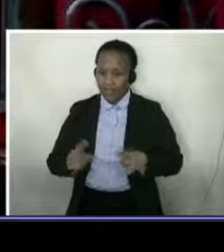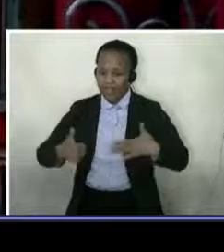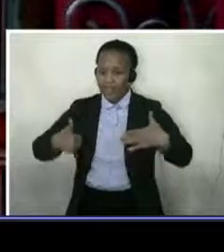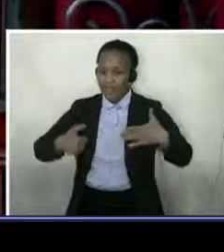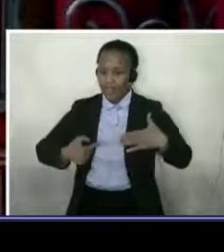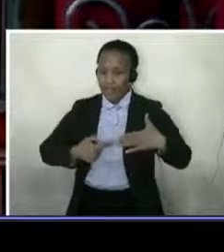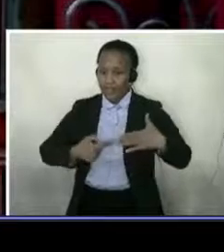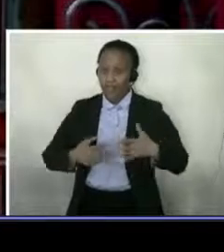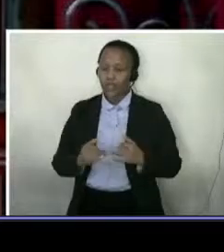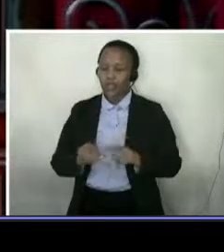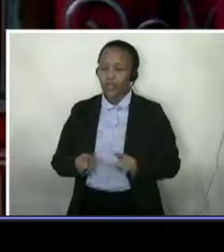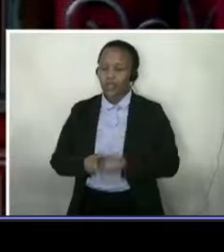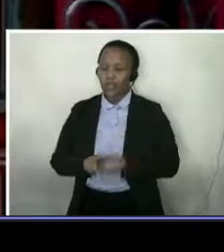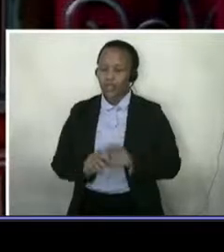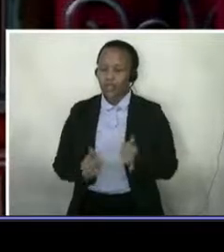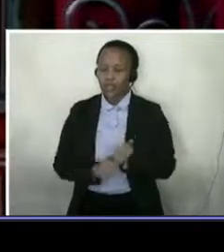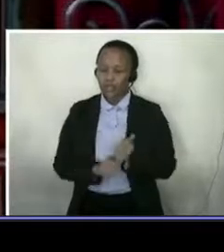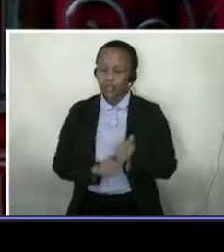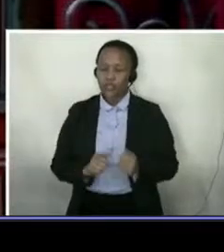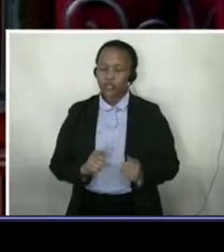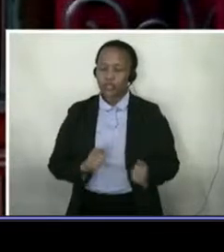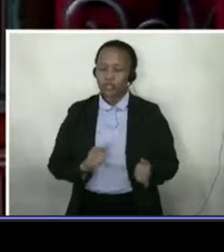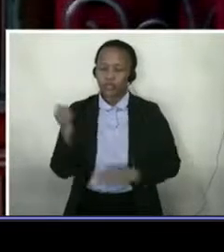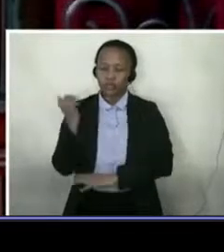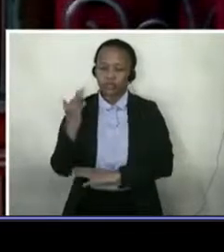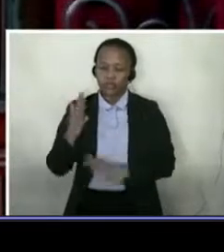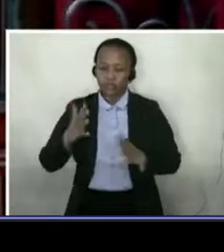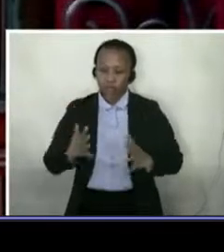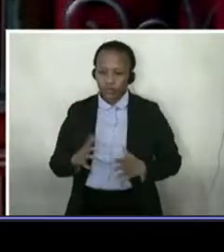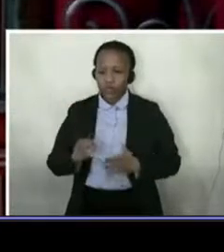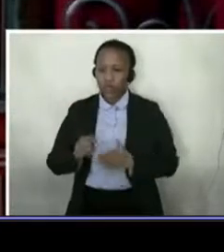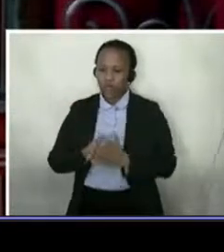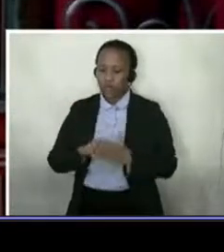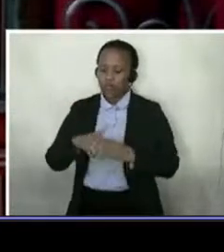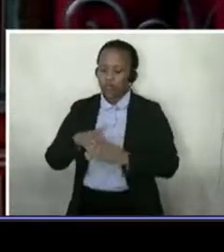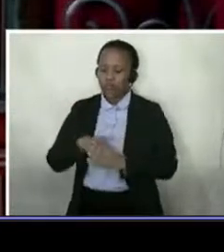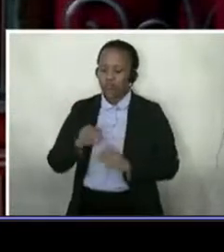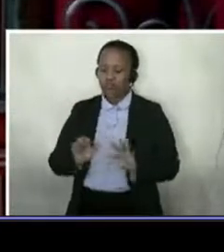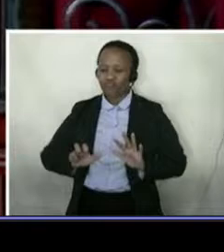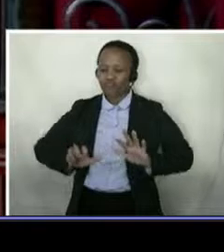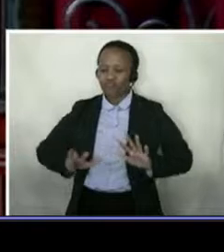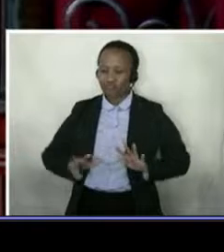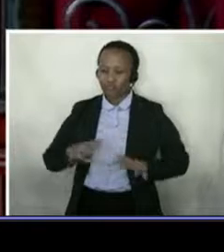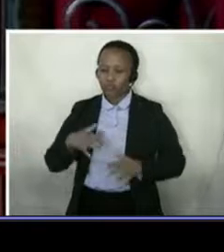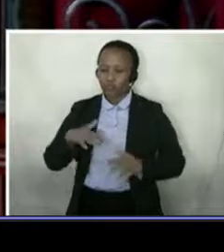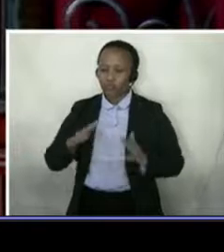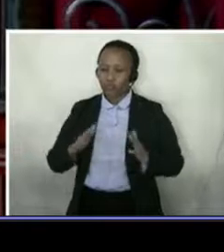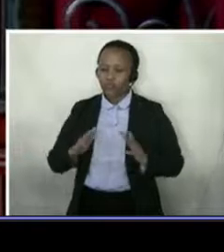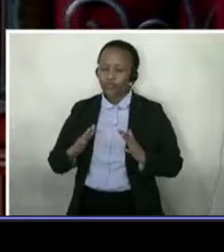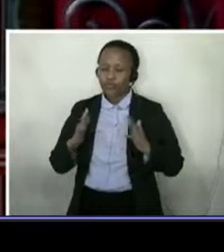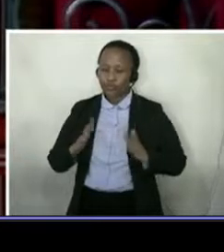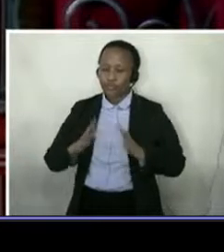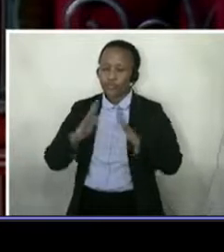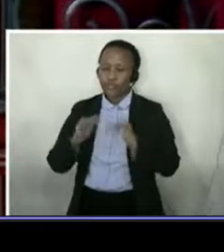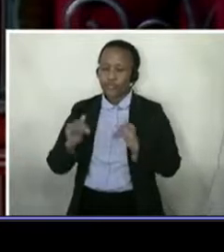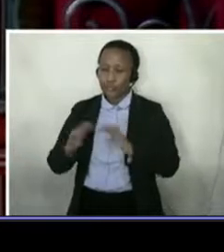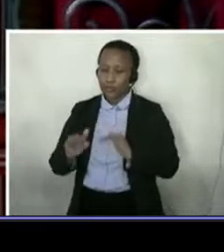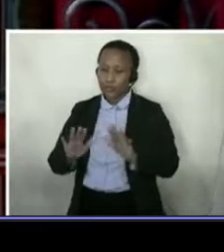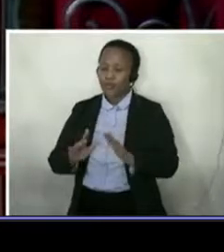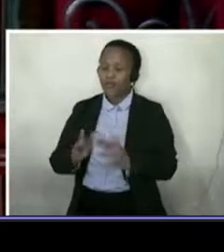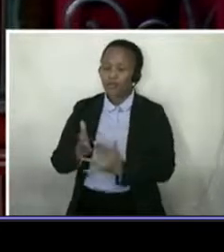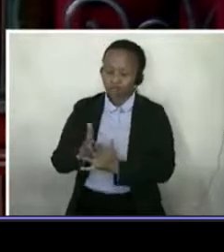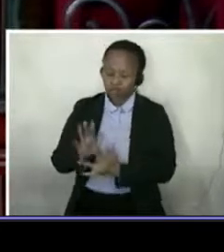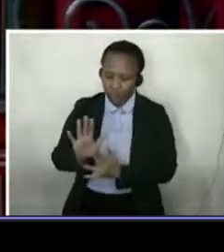Deputy Speaker, also on Vote 8, which is human settlement, let me also join the House in congratulating the Department of